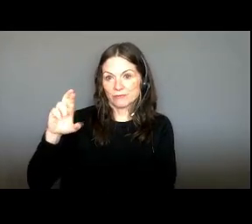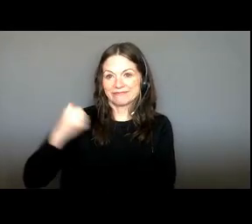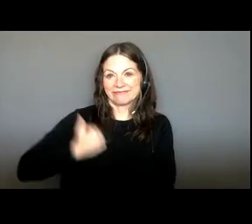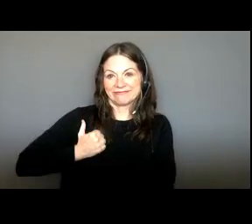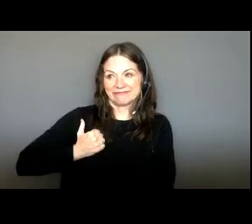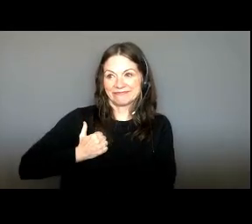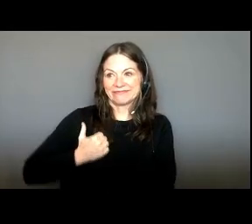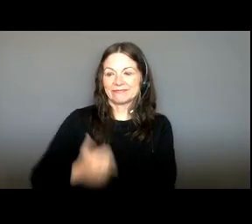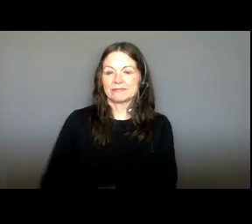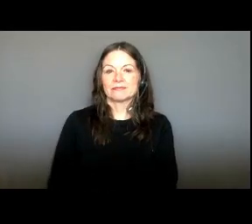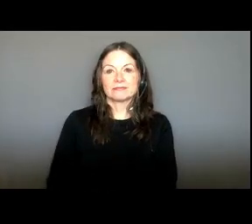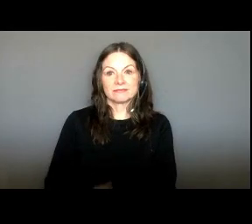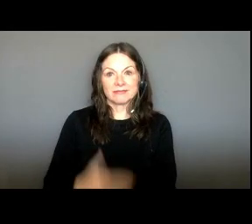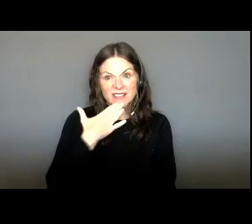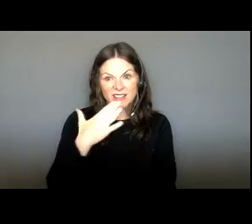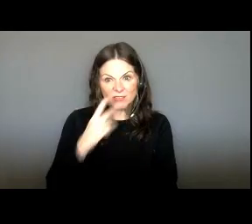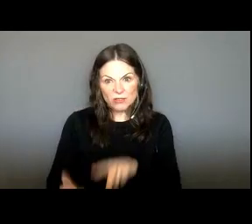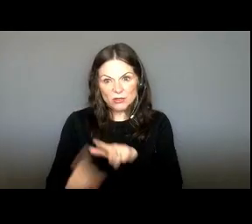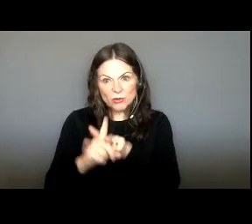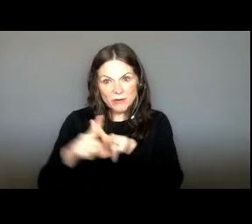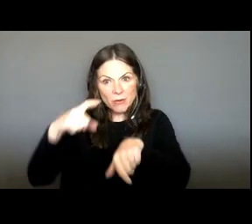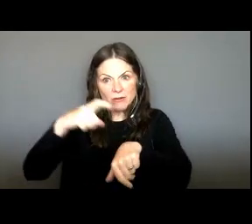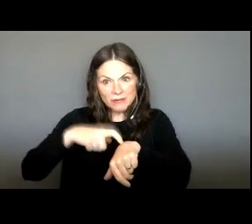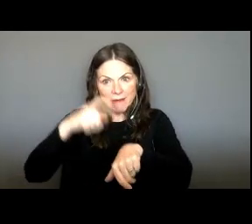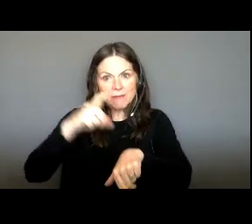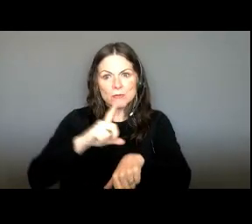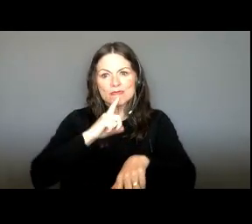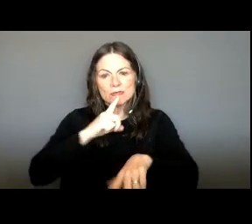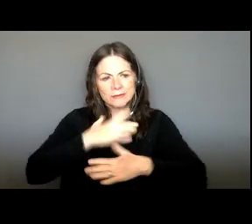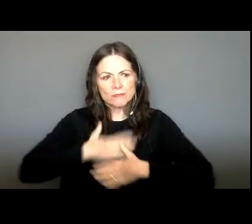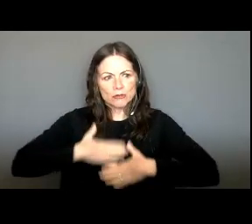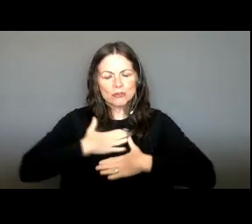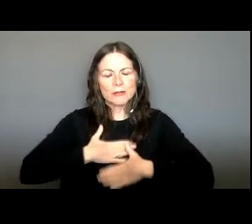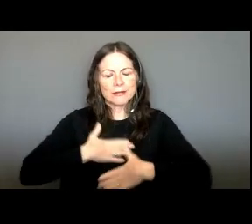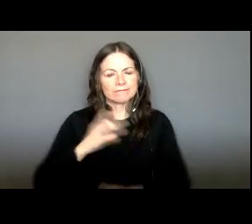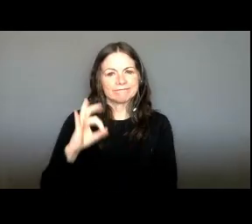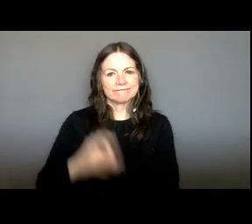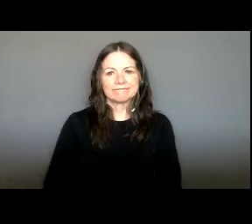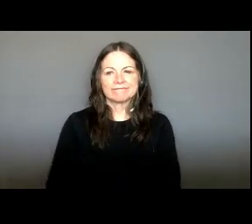And thank you for being on time. We really appreciate that.